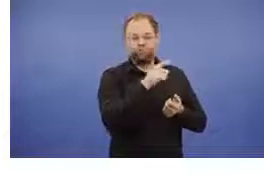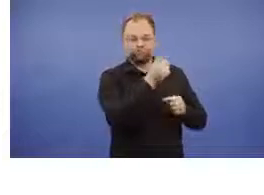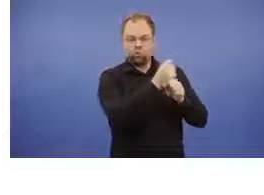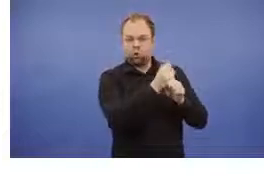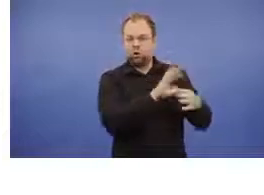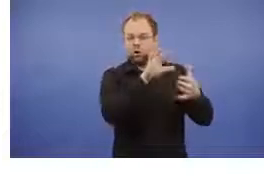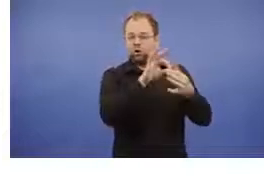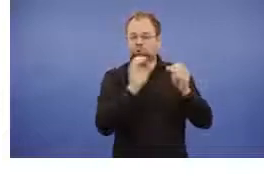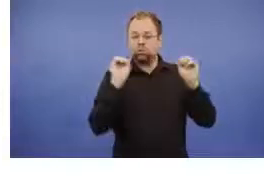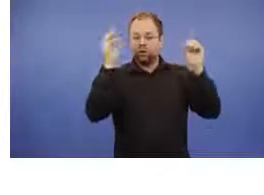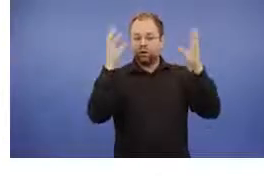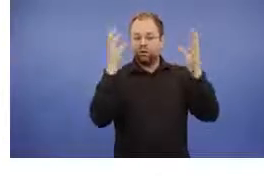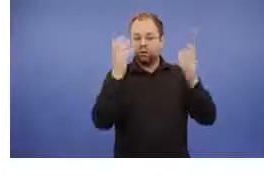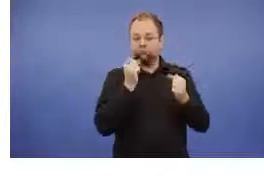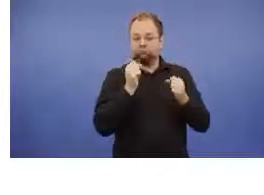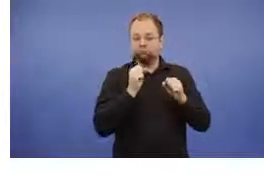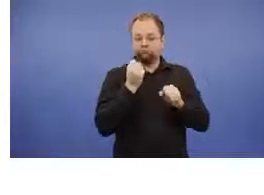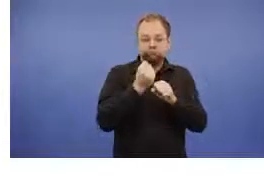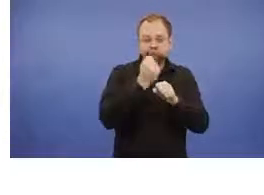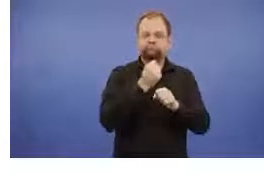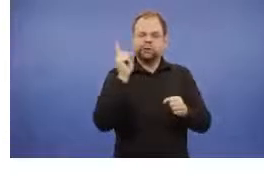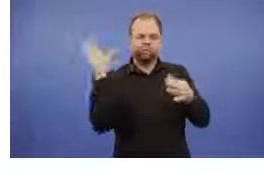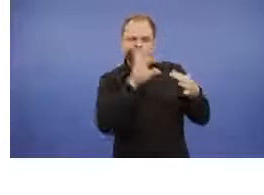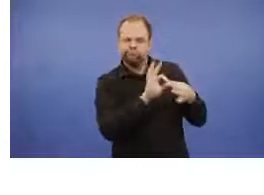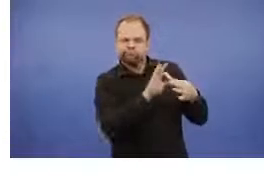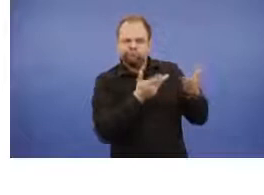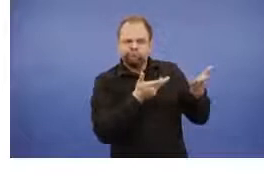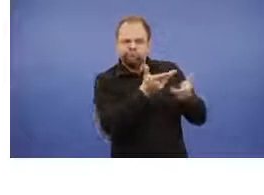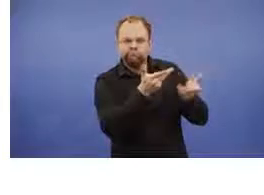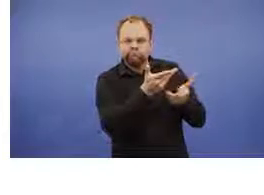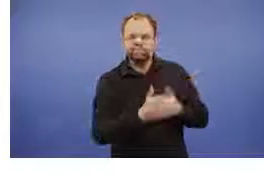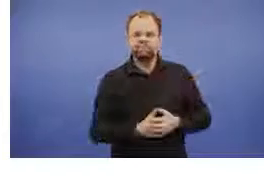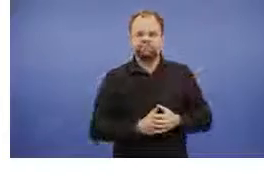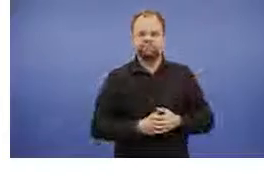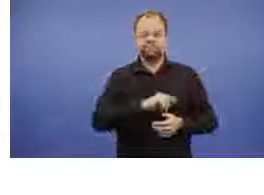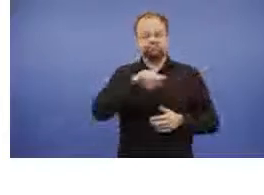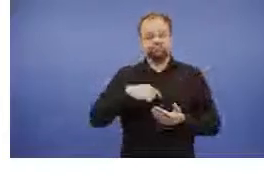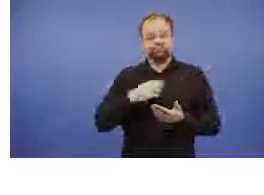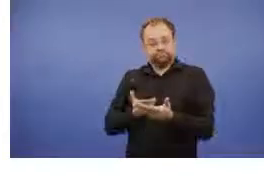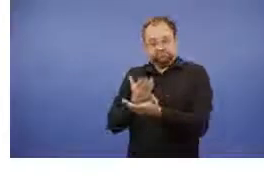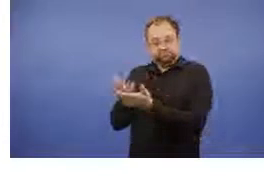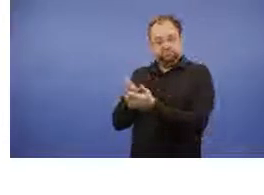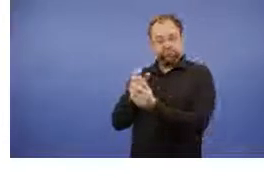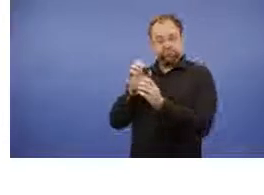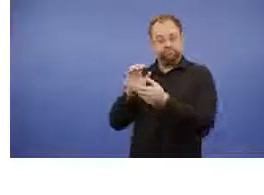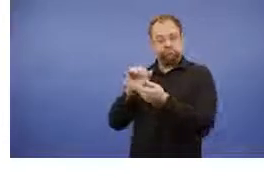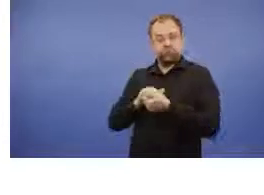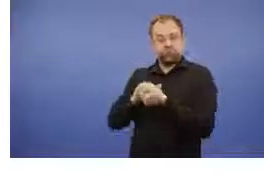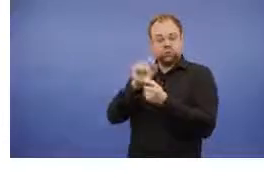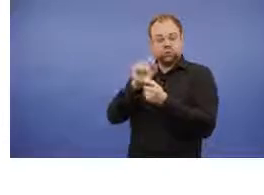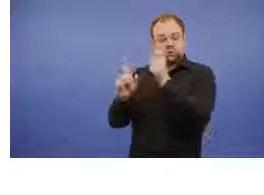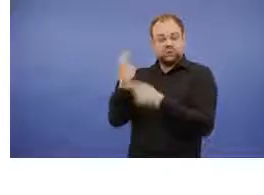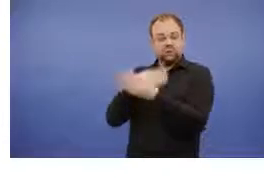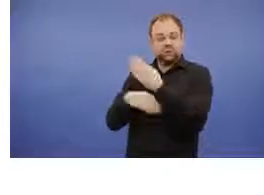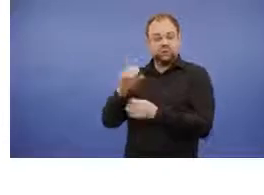with humanitarian stakeholders and share information, to establish partnership with humanitarian actors to